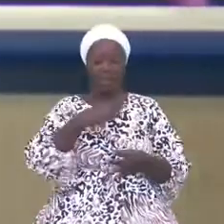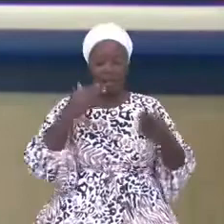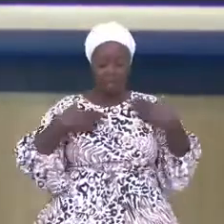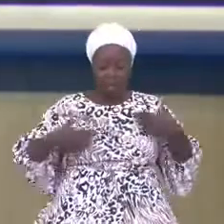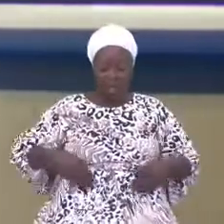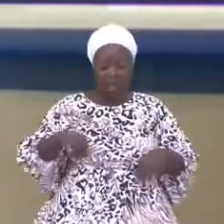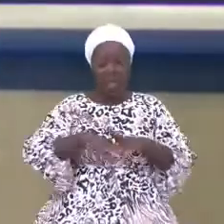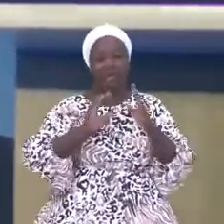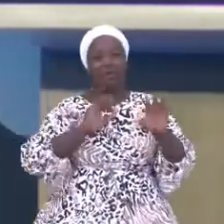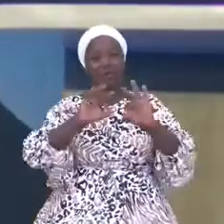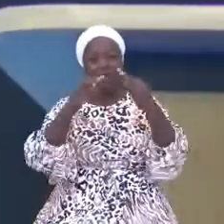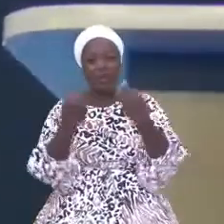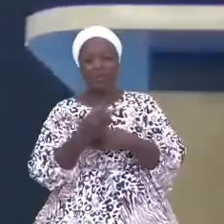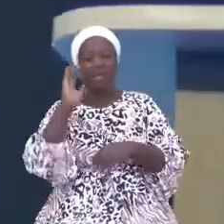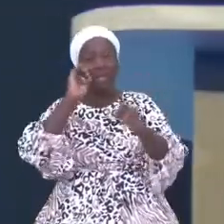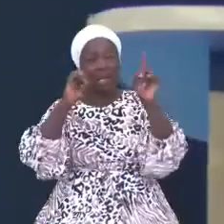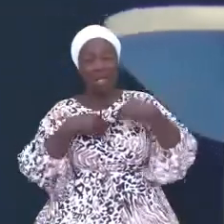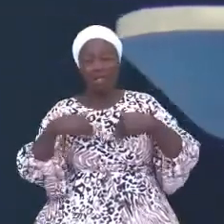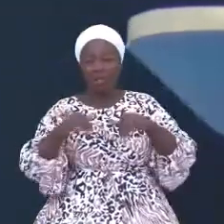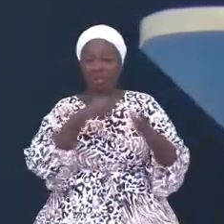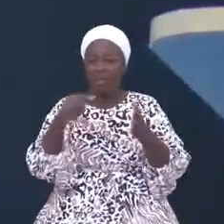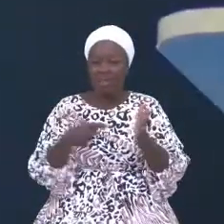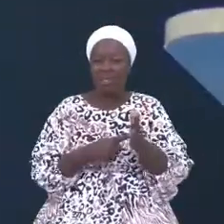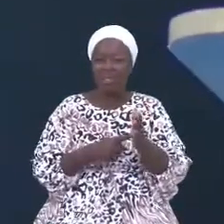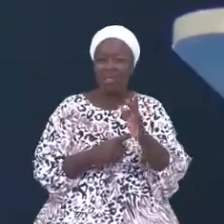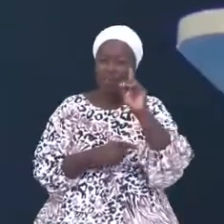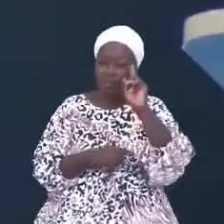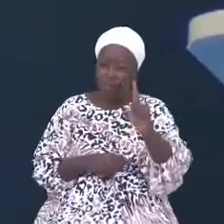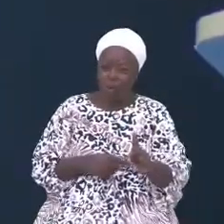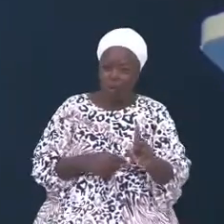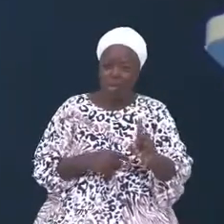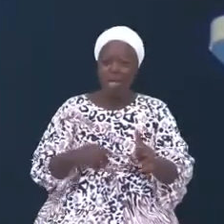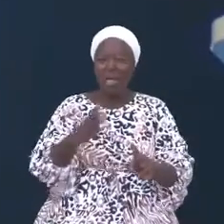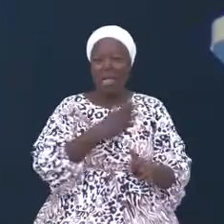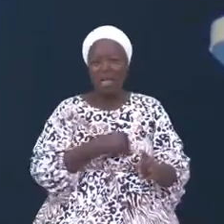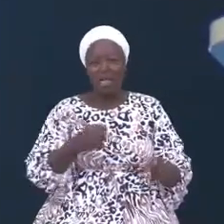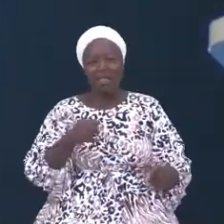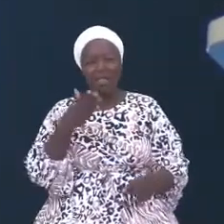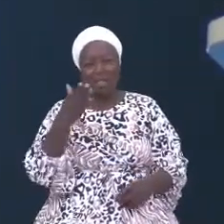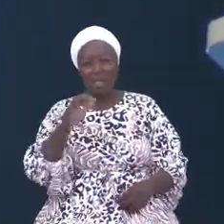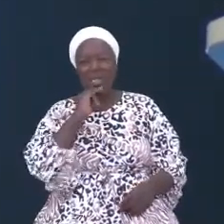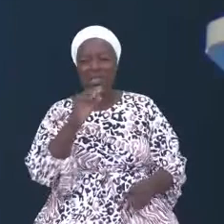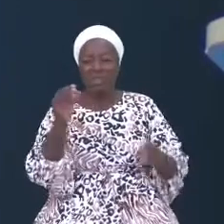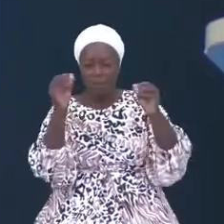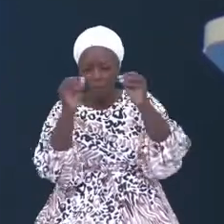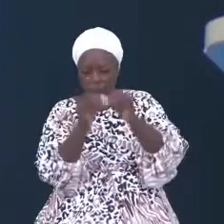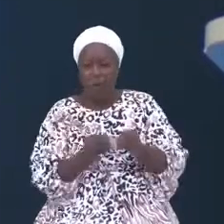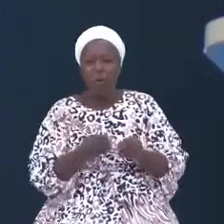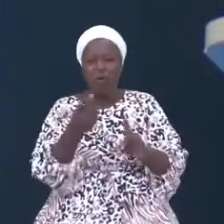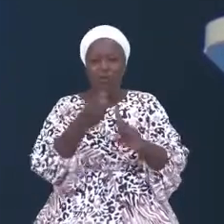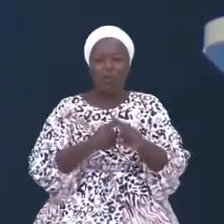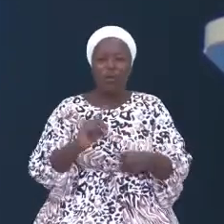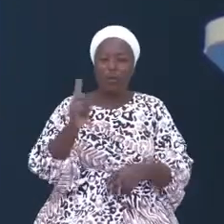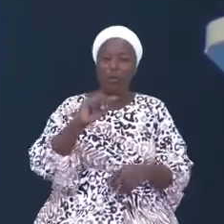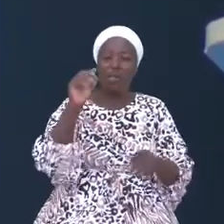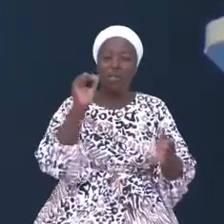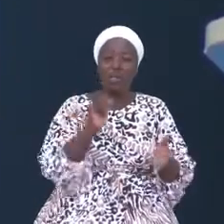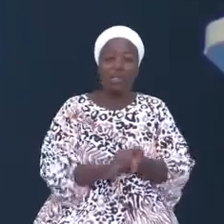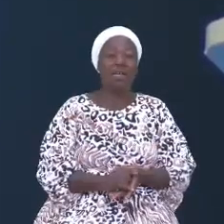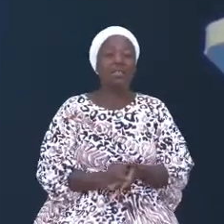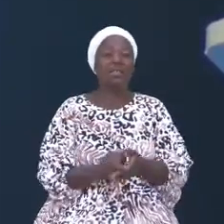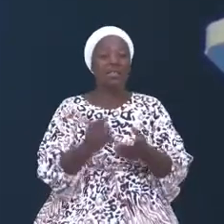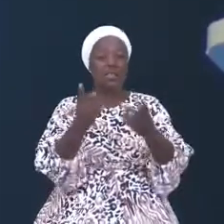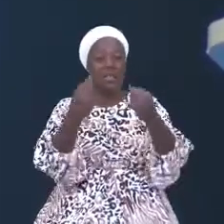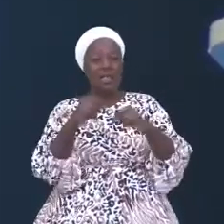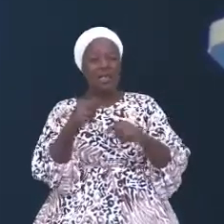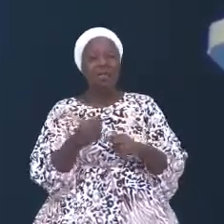family, he has done this one, and there is more from where that came from.